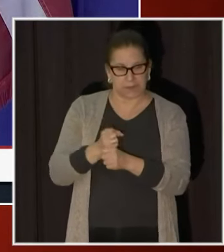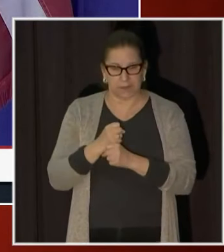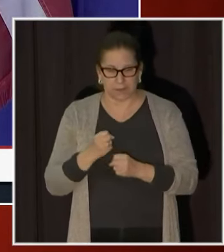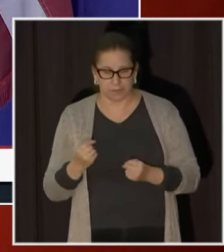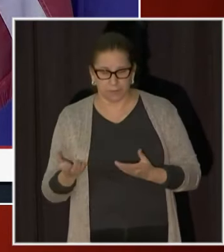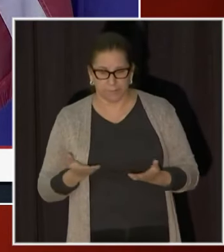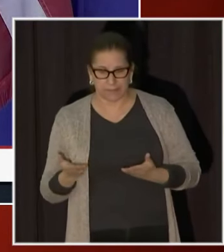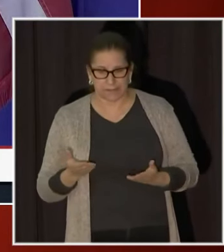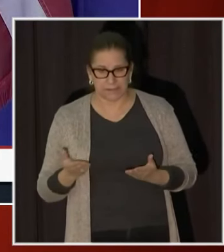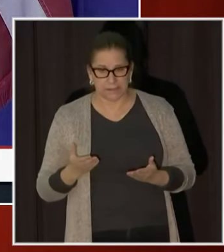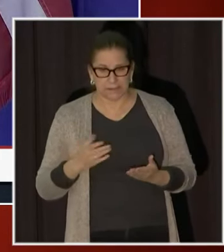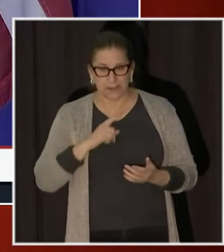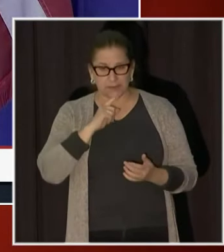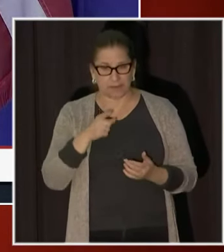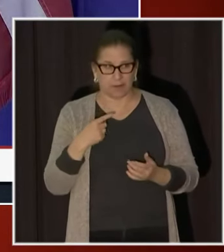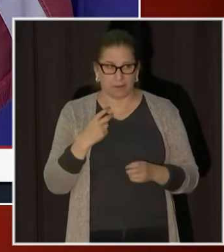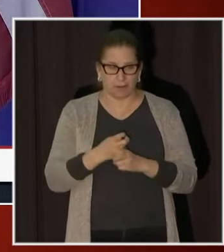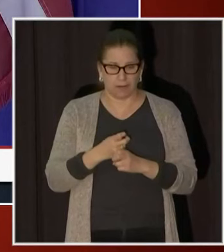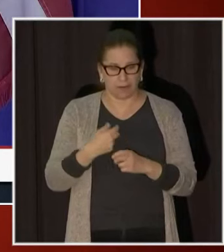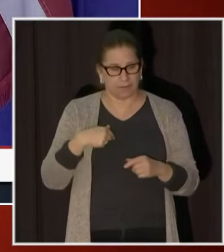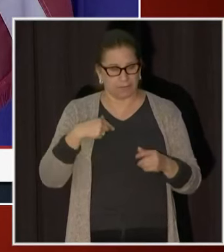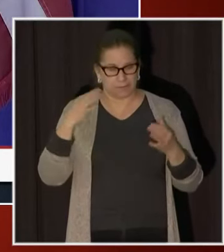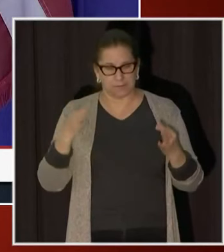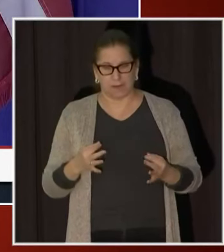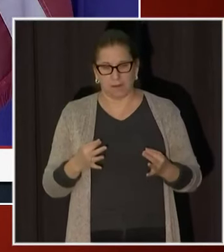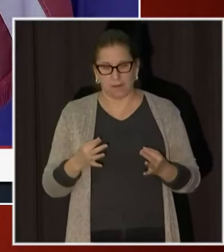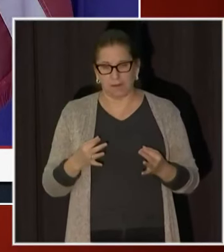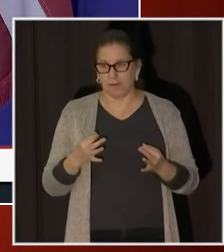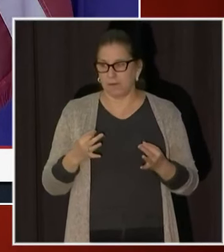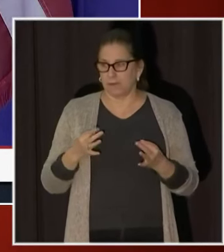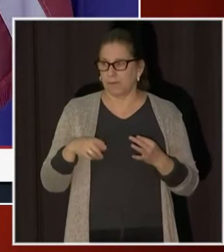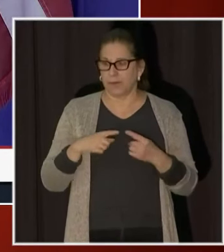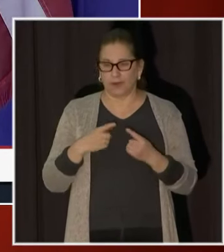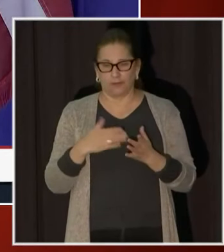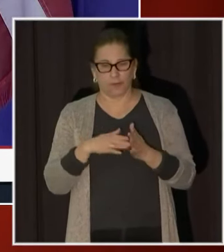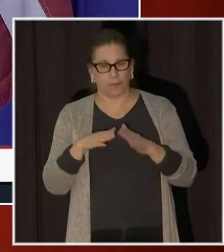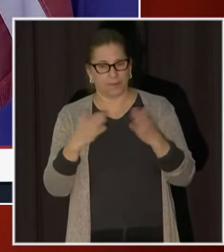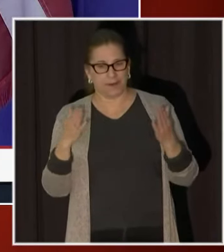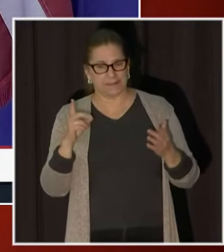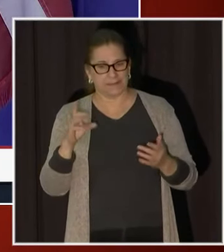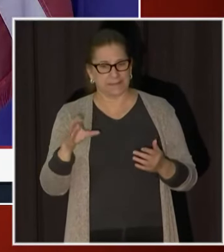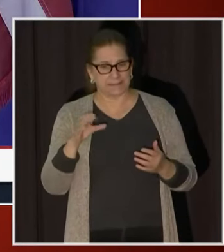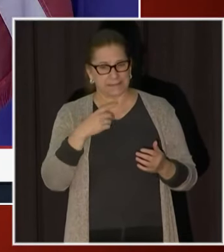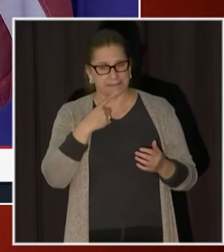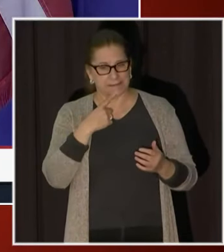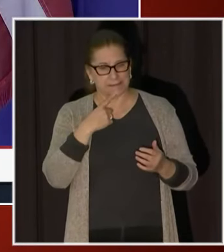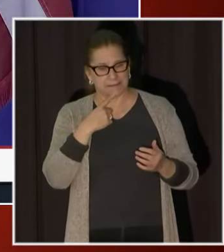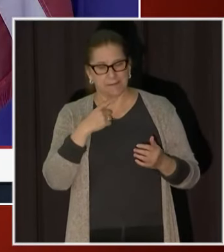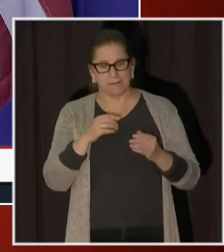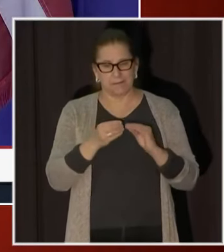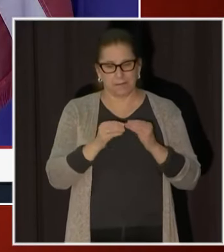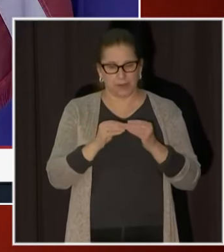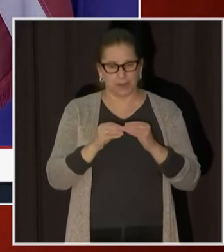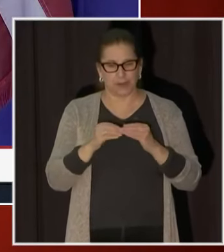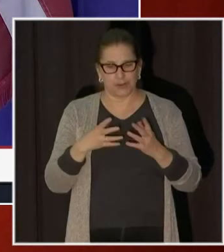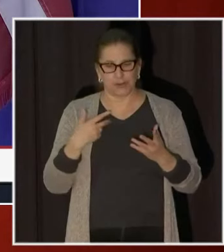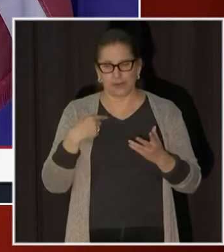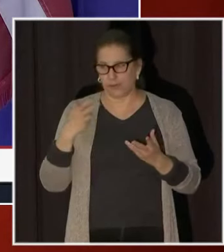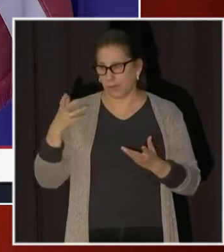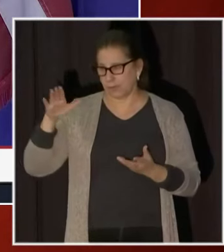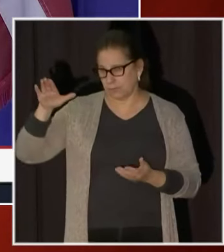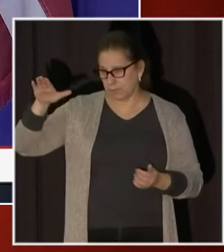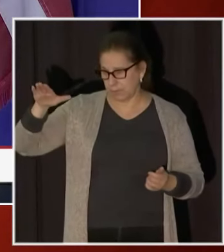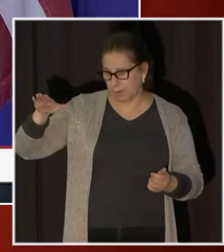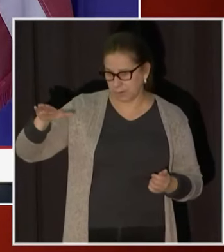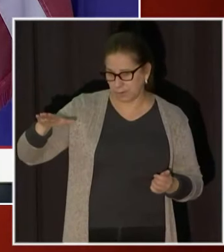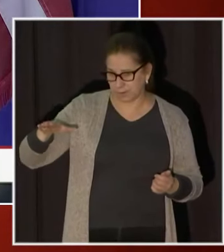it's really up to us. It's really up to us. If we're able to keep the incidence low, then we can keep those numbers down. So when people